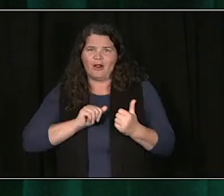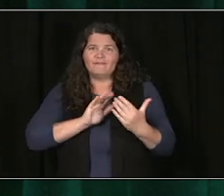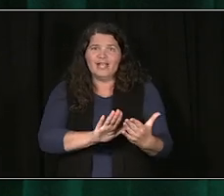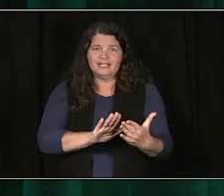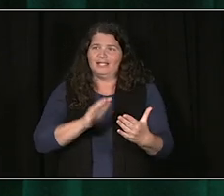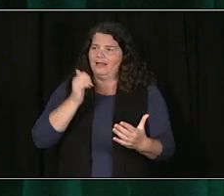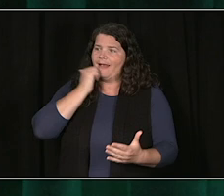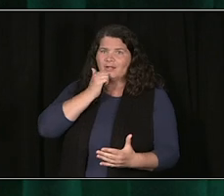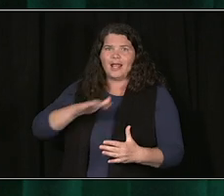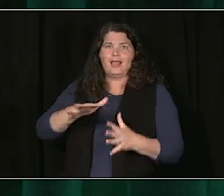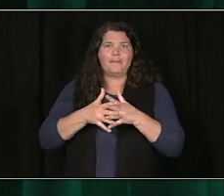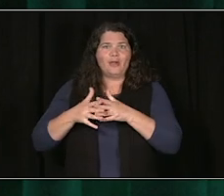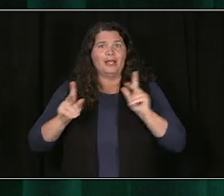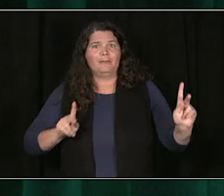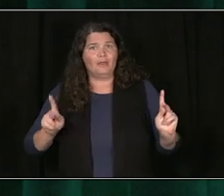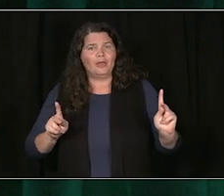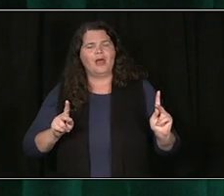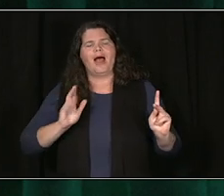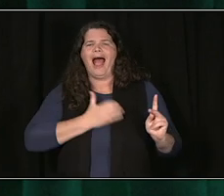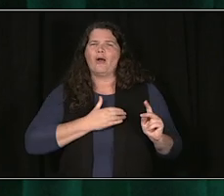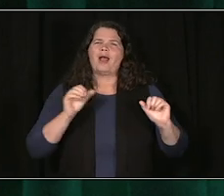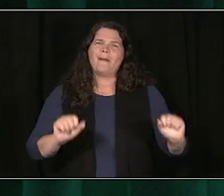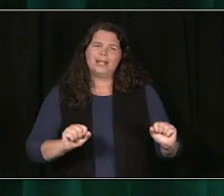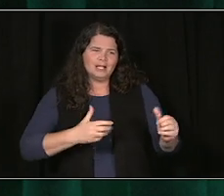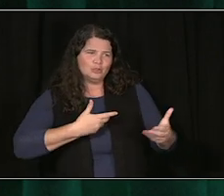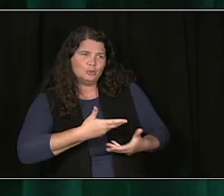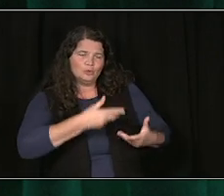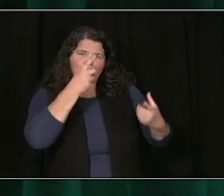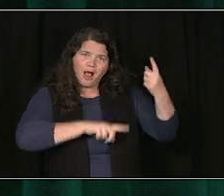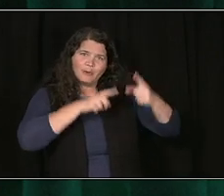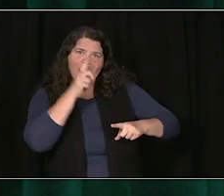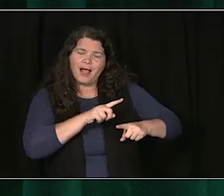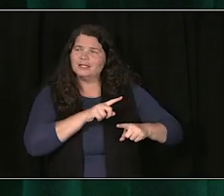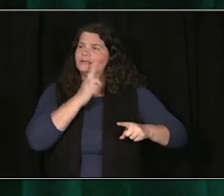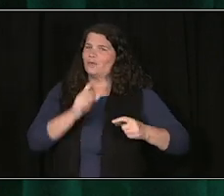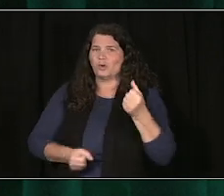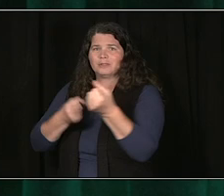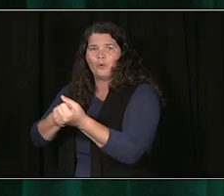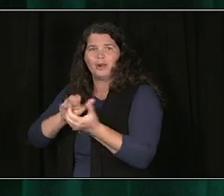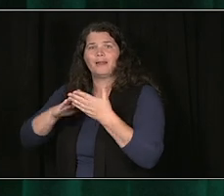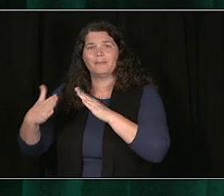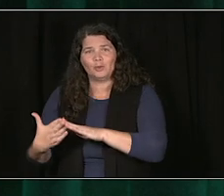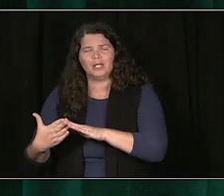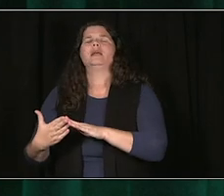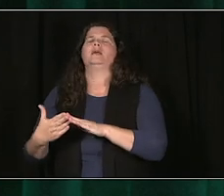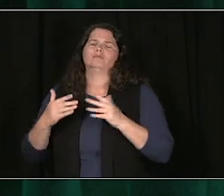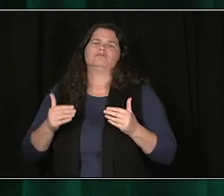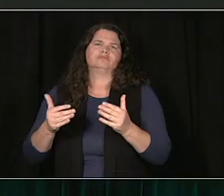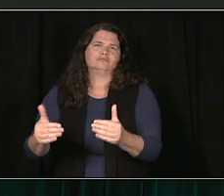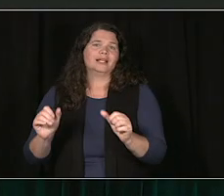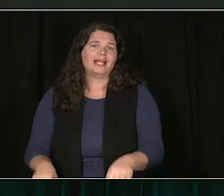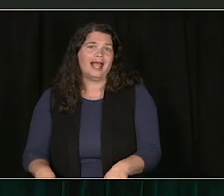ability to come and compromise for the good of the community is done. In the same way that Procter &